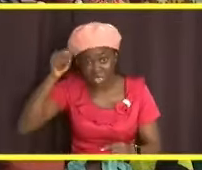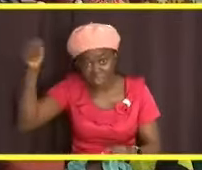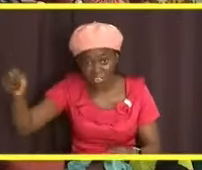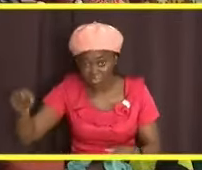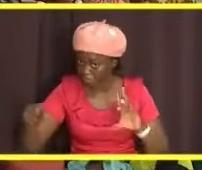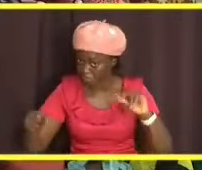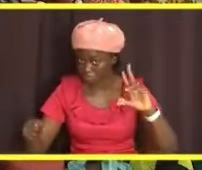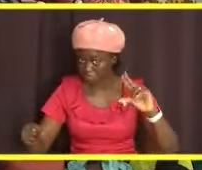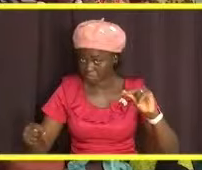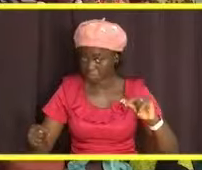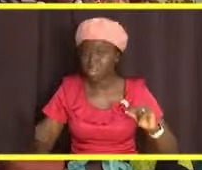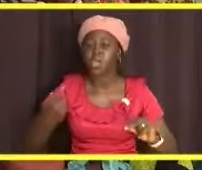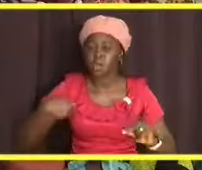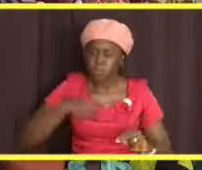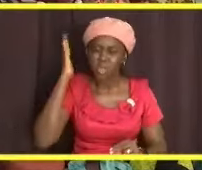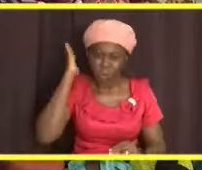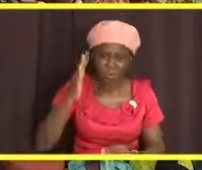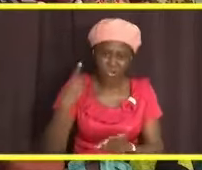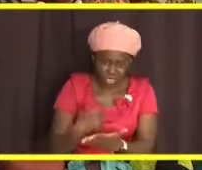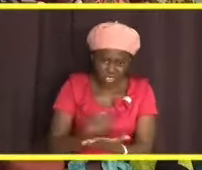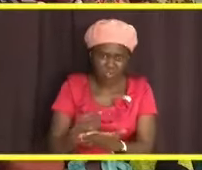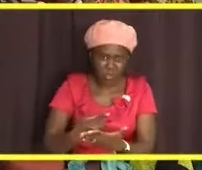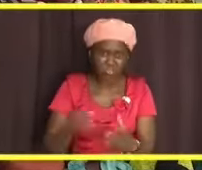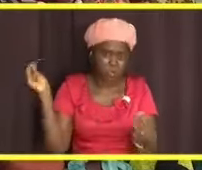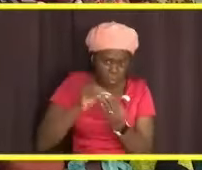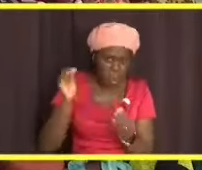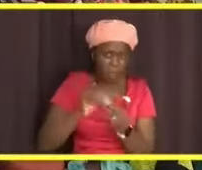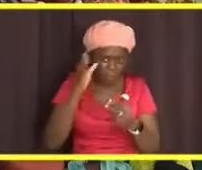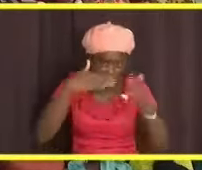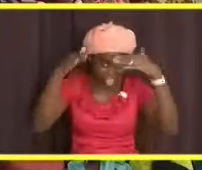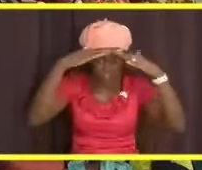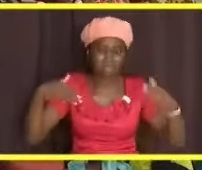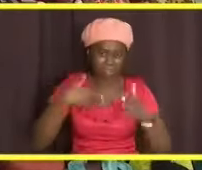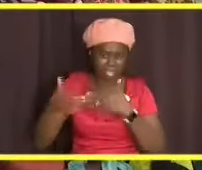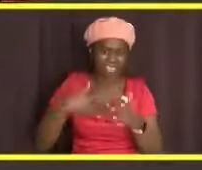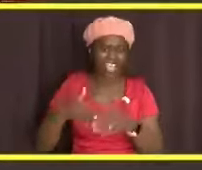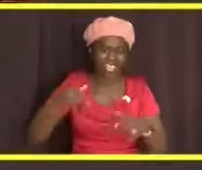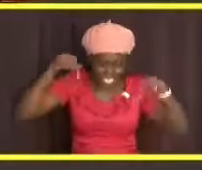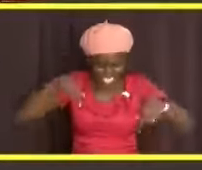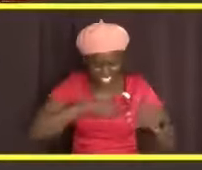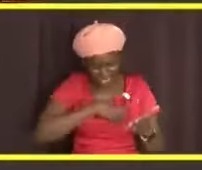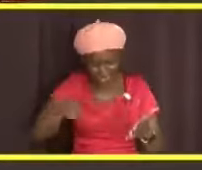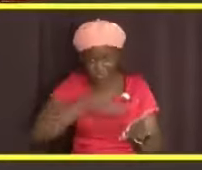We'll be discussing heaven in detail this week by the grace of God.